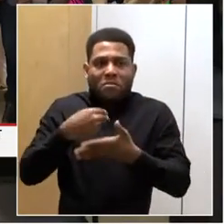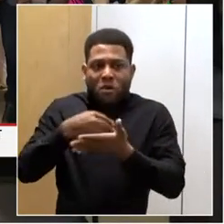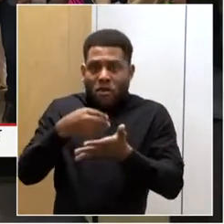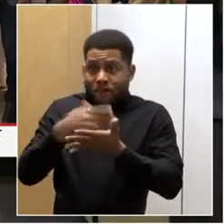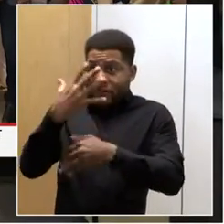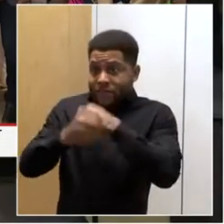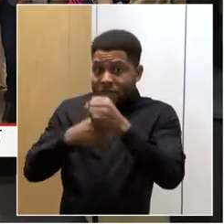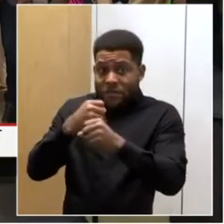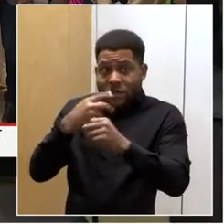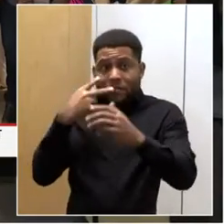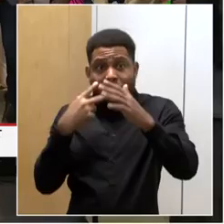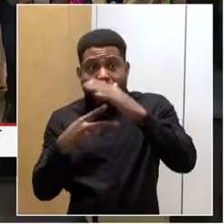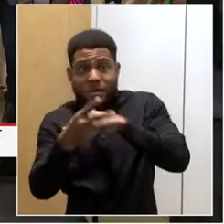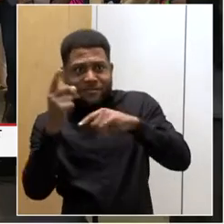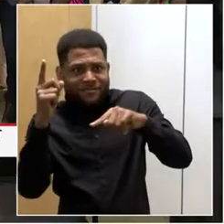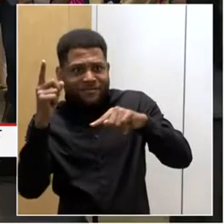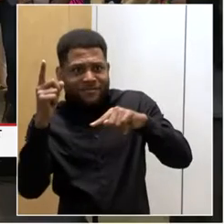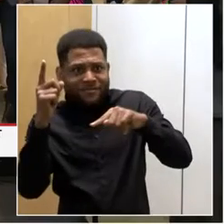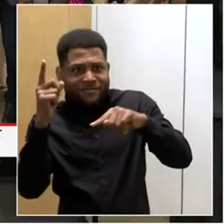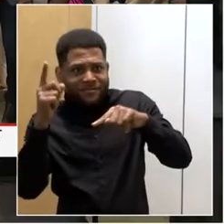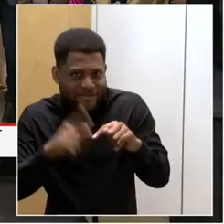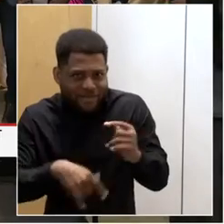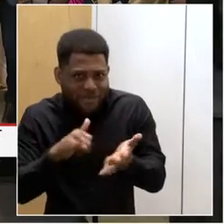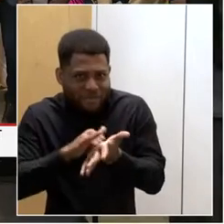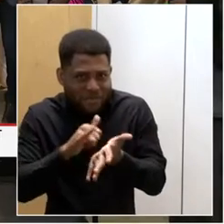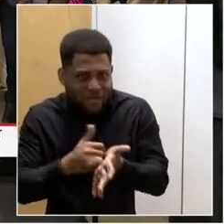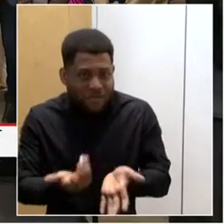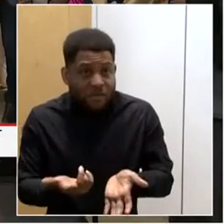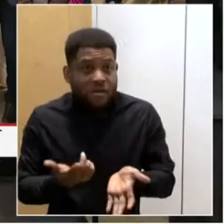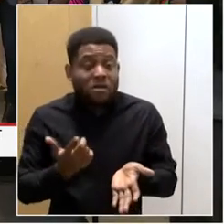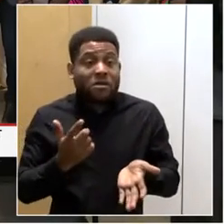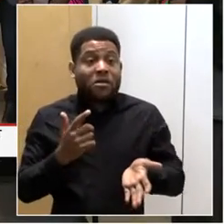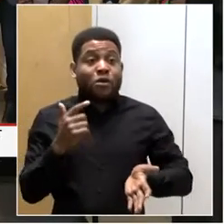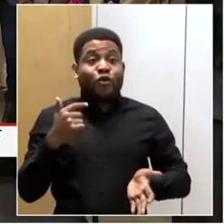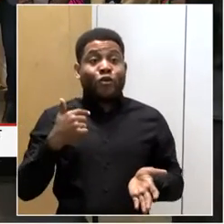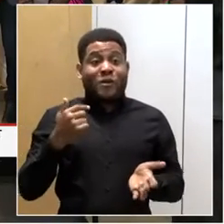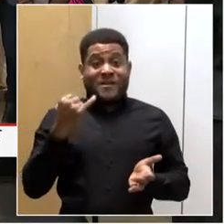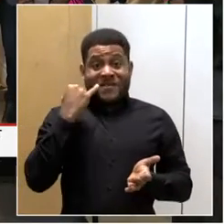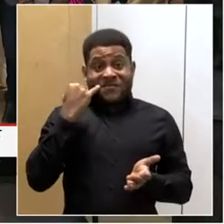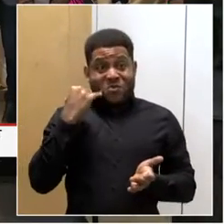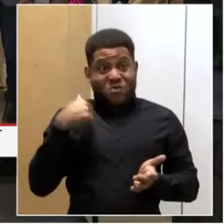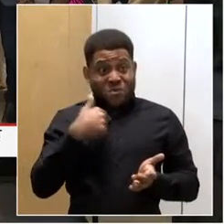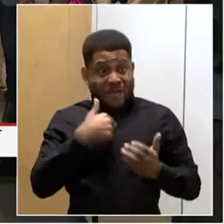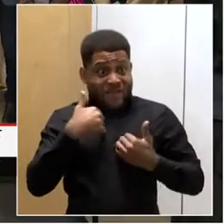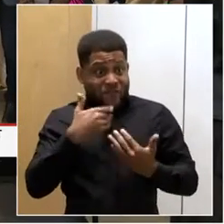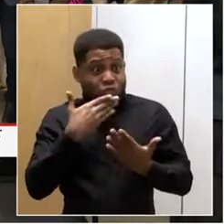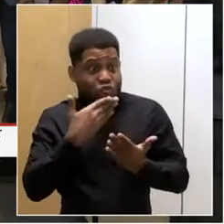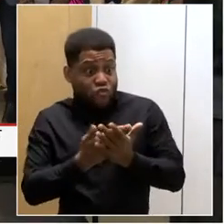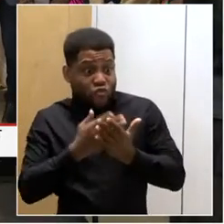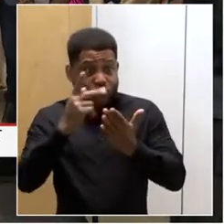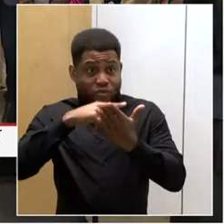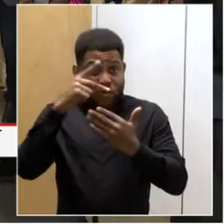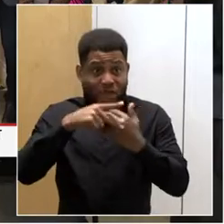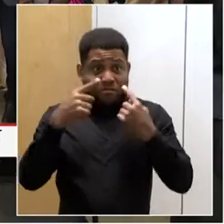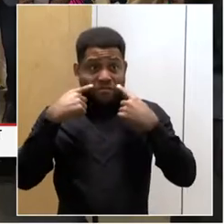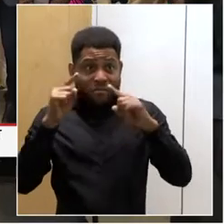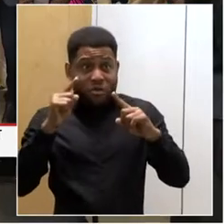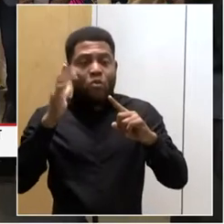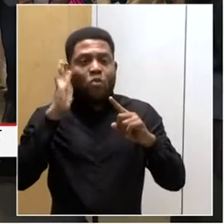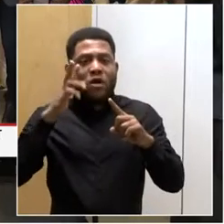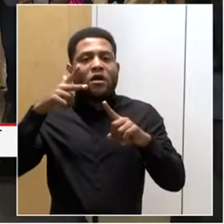now. So having us gut programs that we think are effective to balance a budget 5 years from